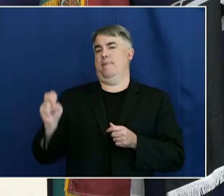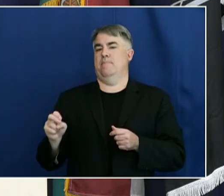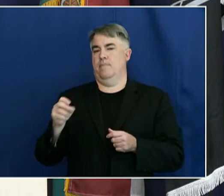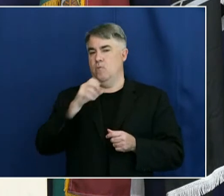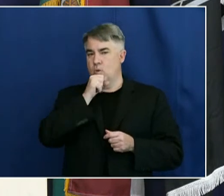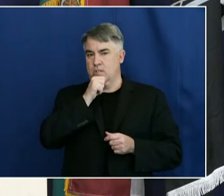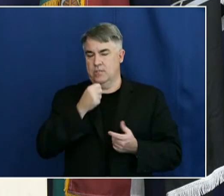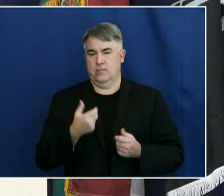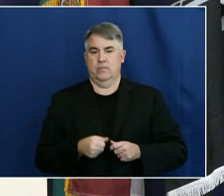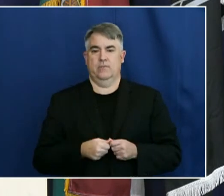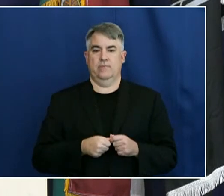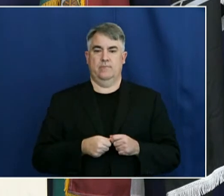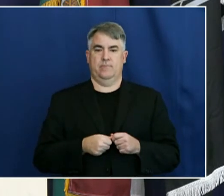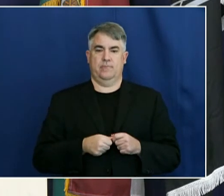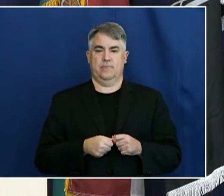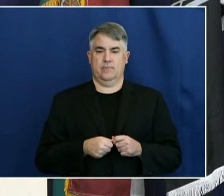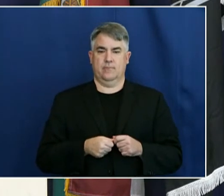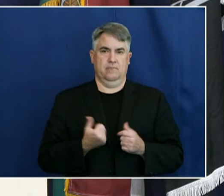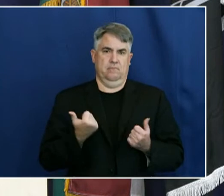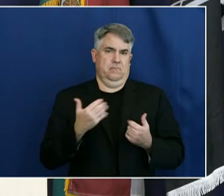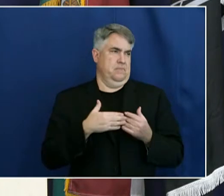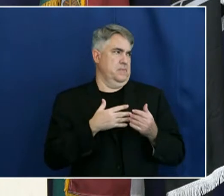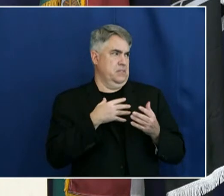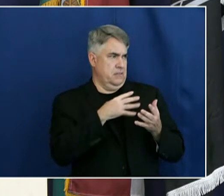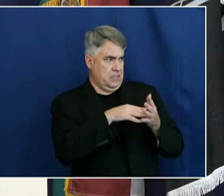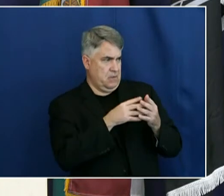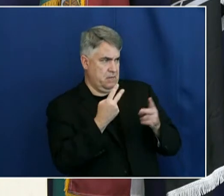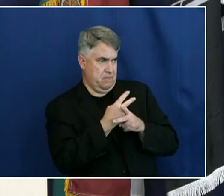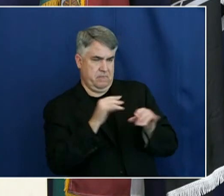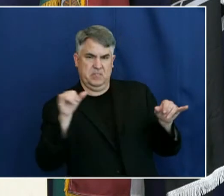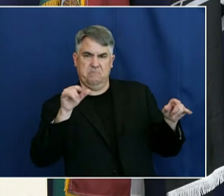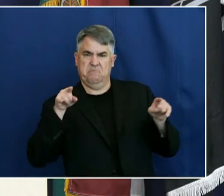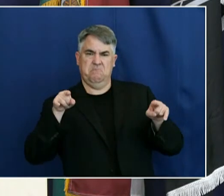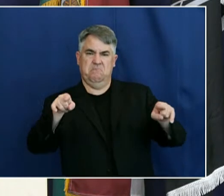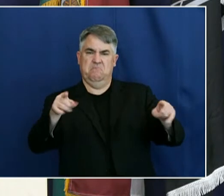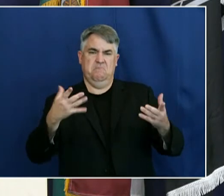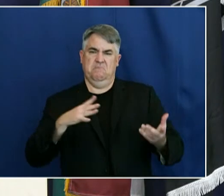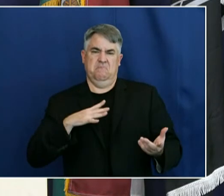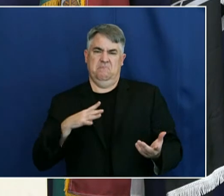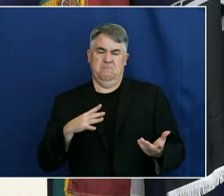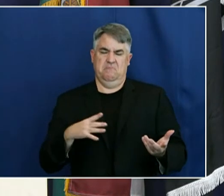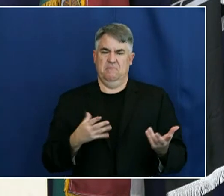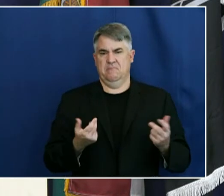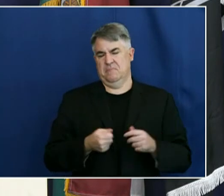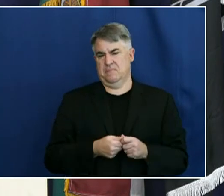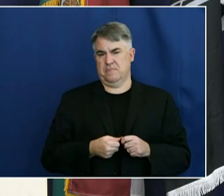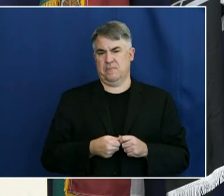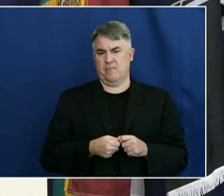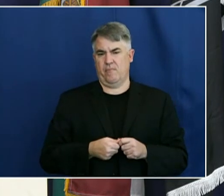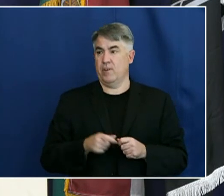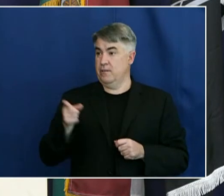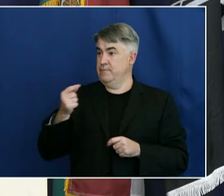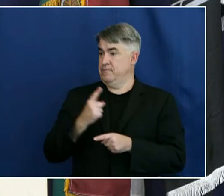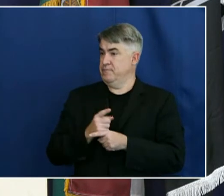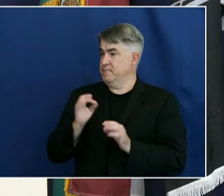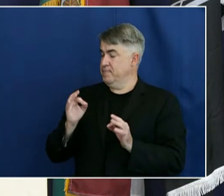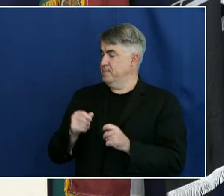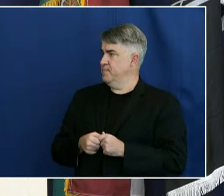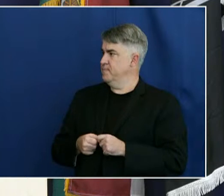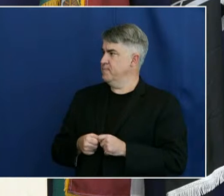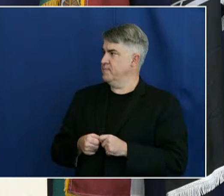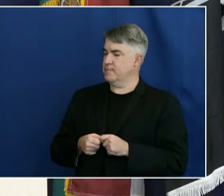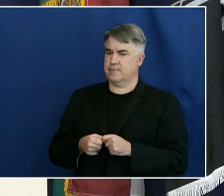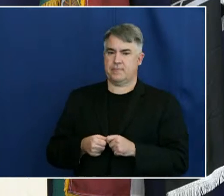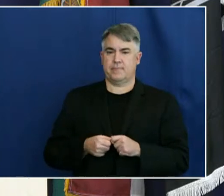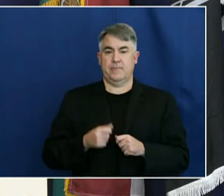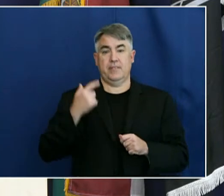2 weeks anyway. So that's, you may read that, but we don't think that would impact our ability. So yes, to answer your question, it would look back